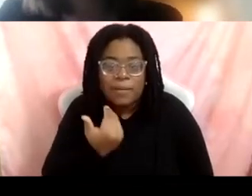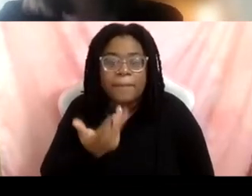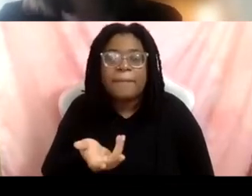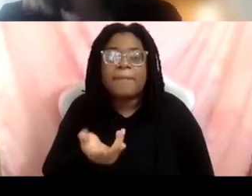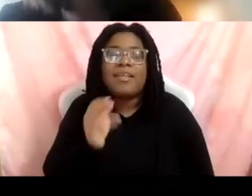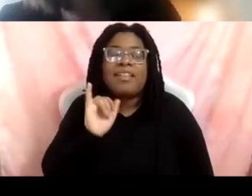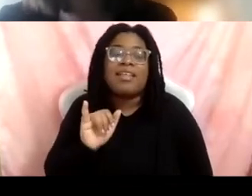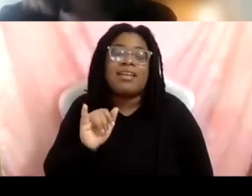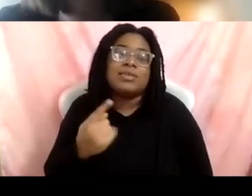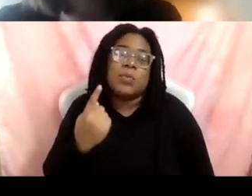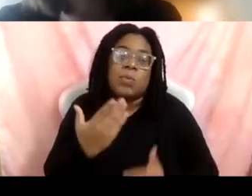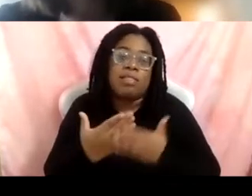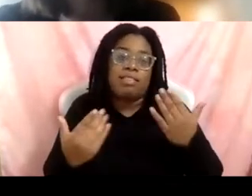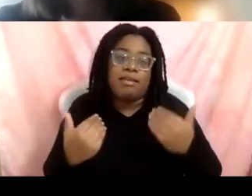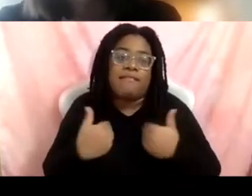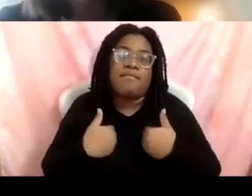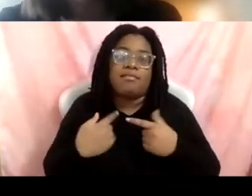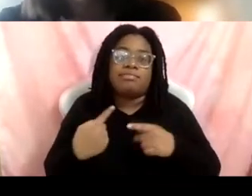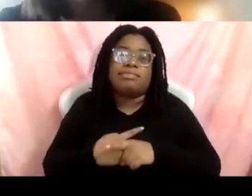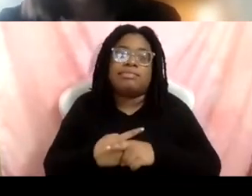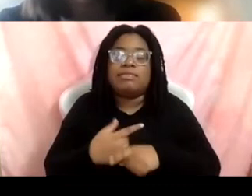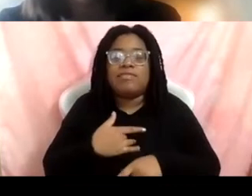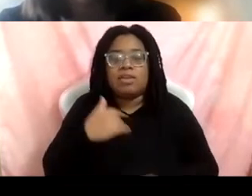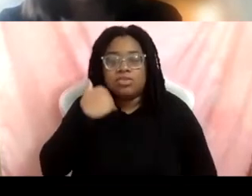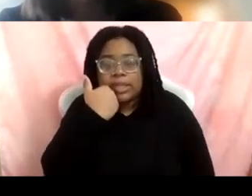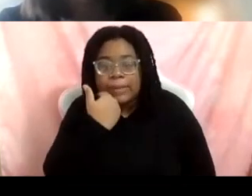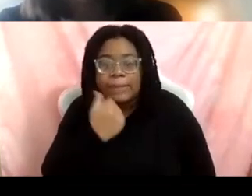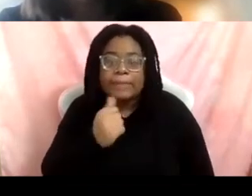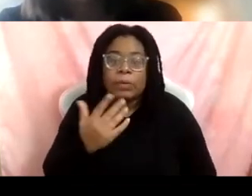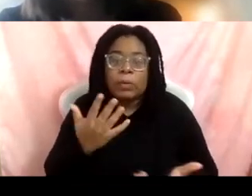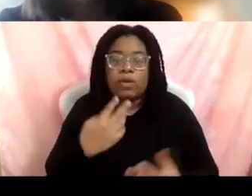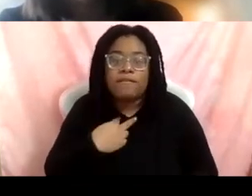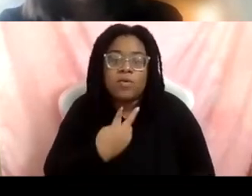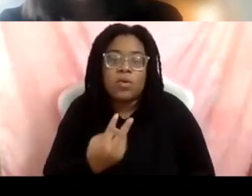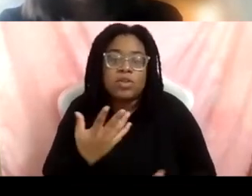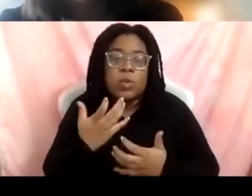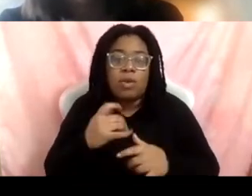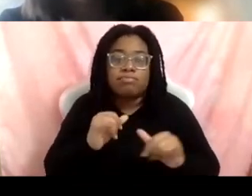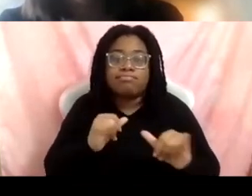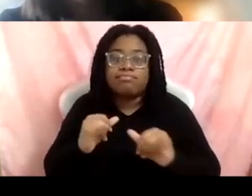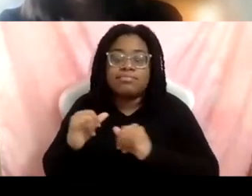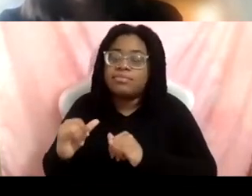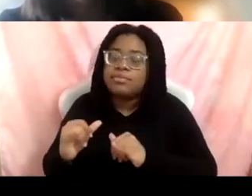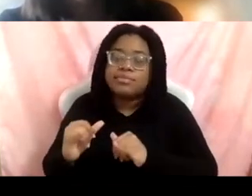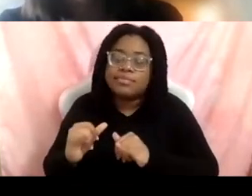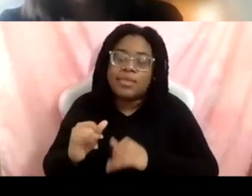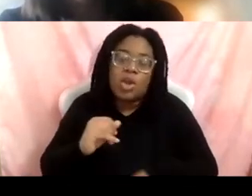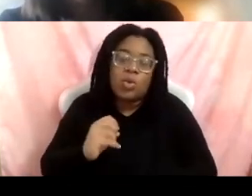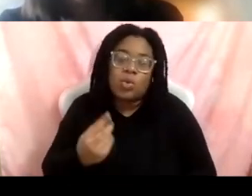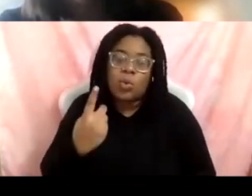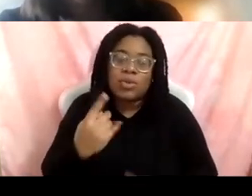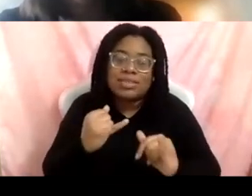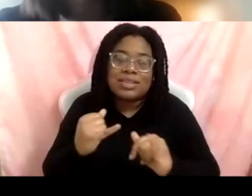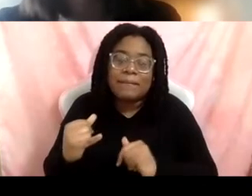that I have come into conflict with in my past, that you feel a certain level of shame, or you don't want to voice it because you want to be like everyone else. No one is the same. It's okay to have